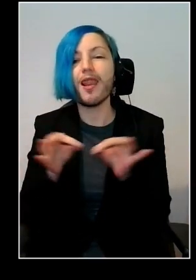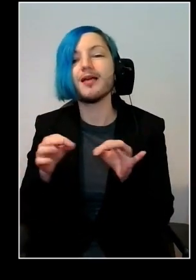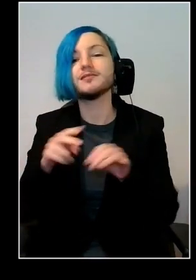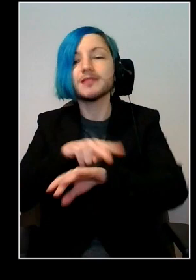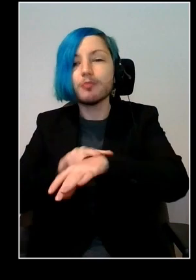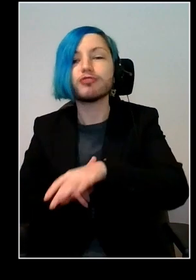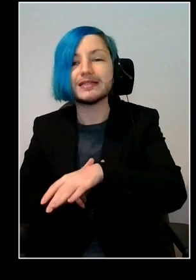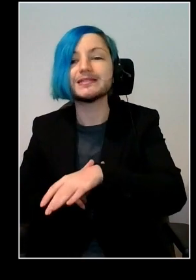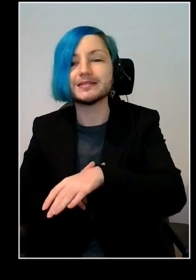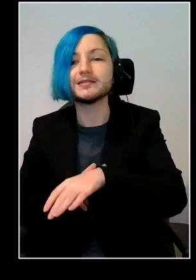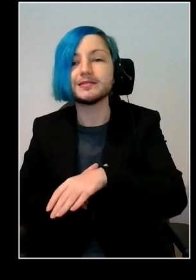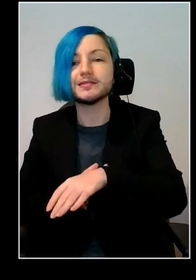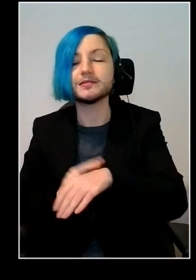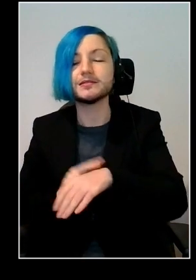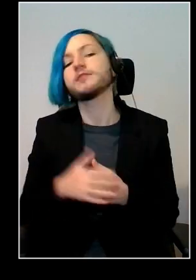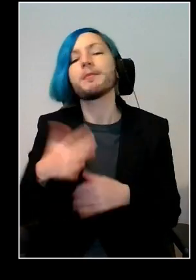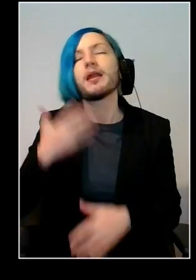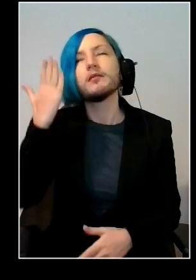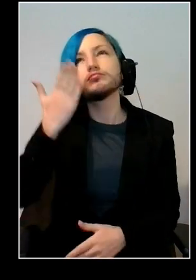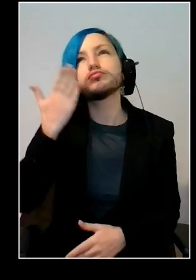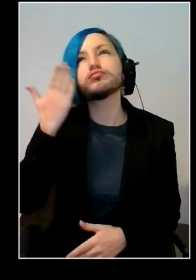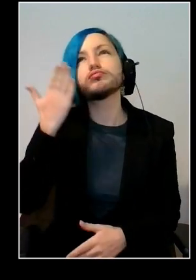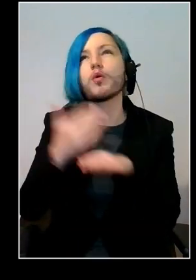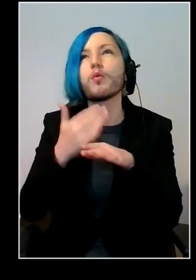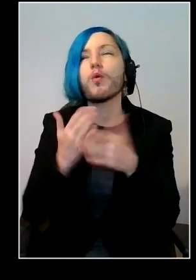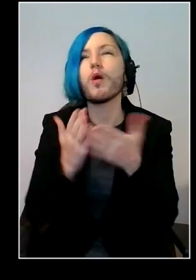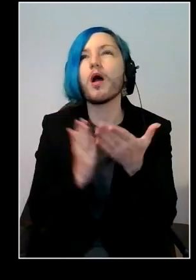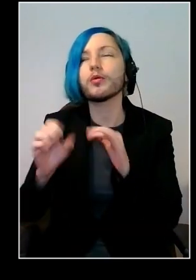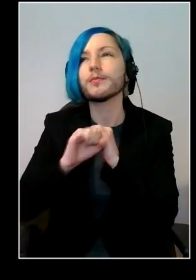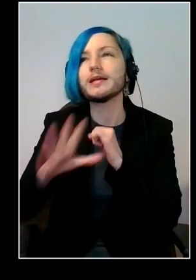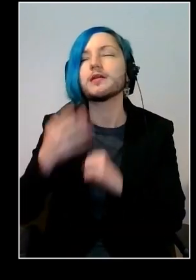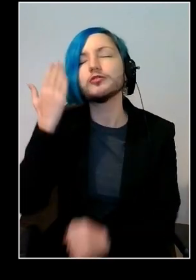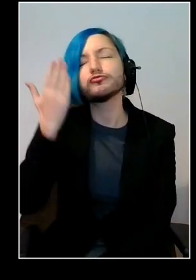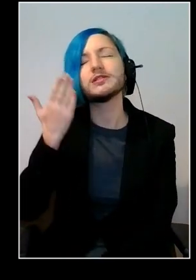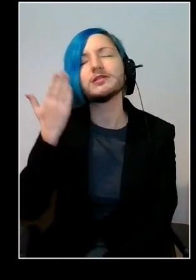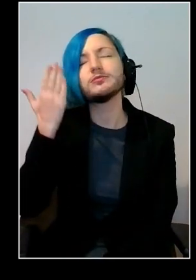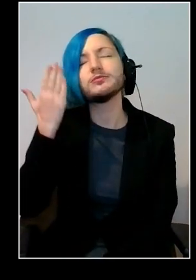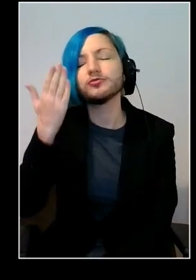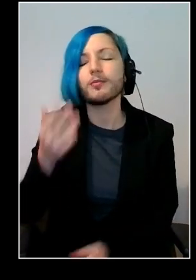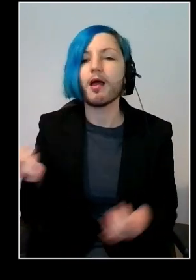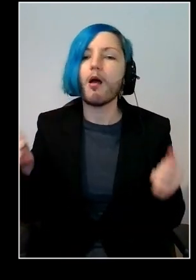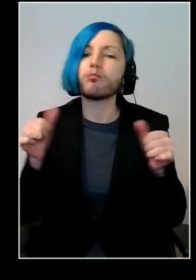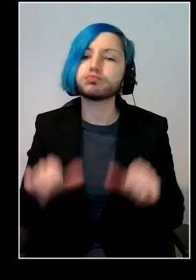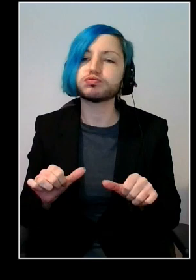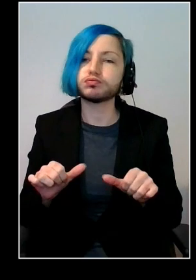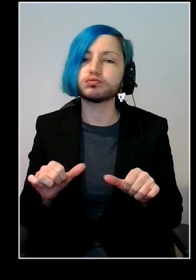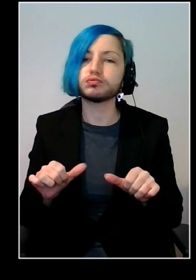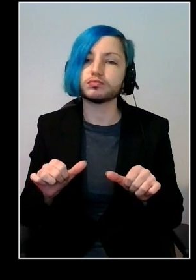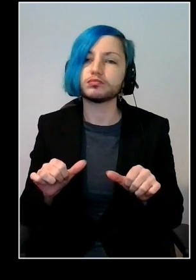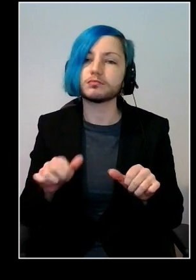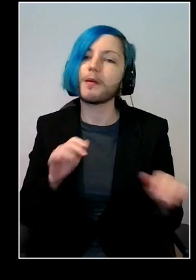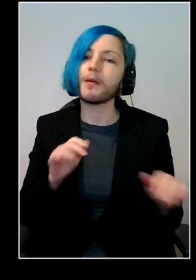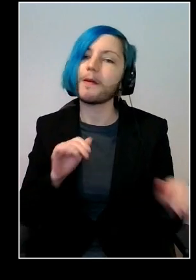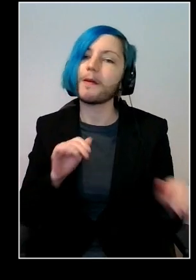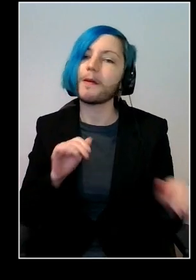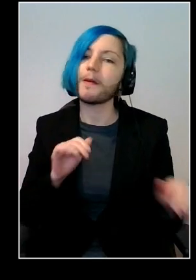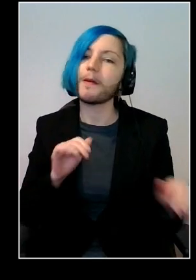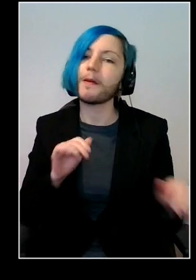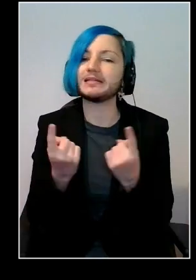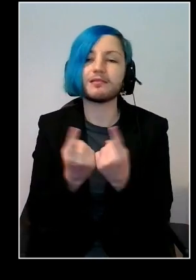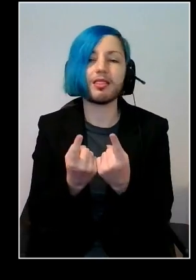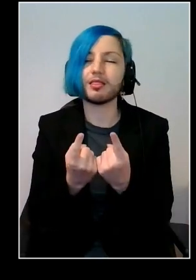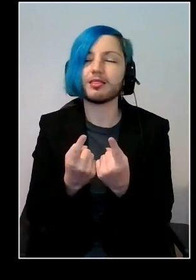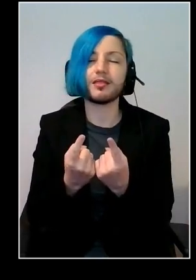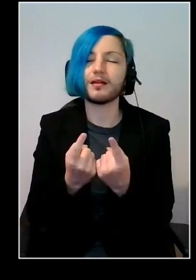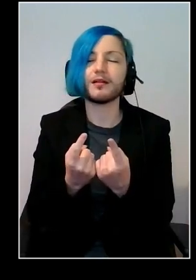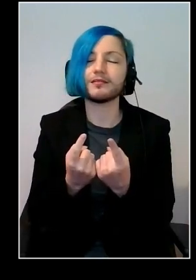years dreaming about working in the media industry, and it was without a doubt one of the best things that ever happened to me. Now, you don't need me to